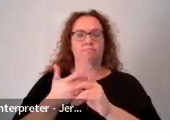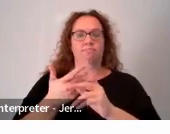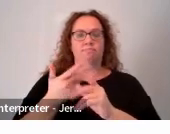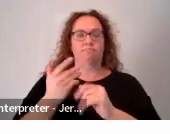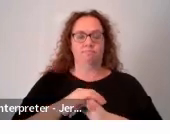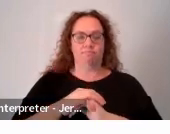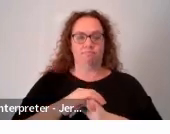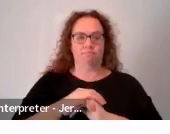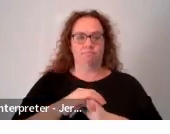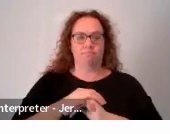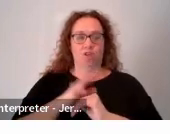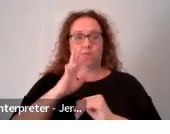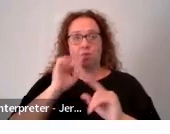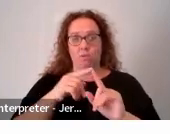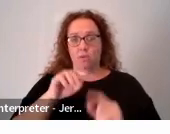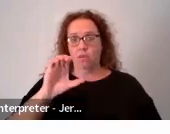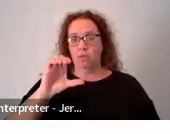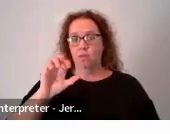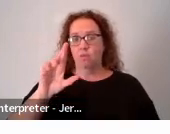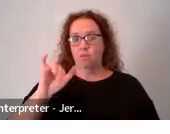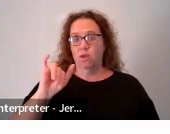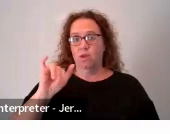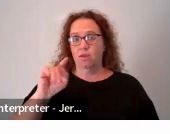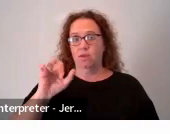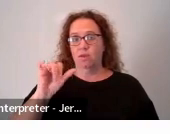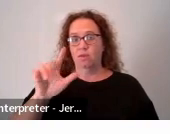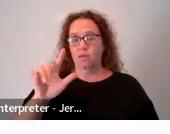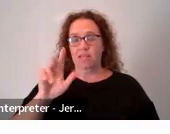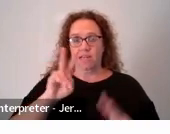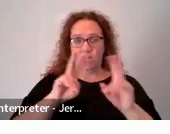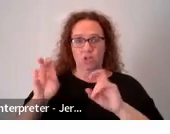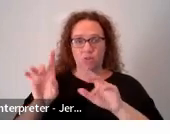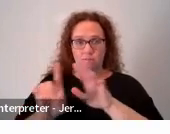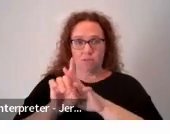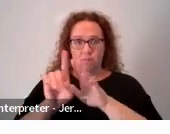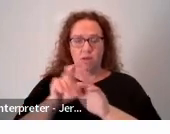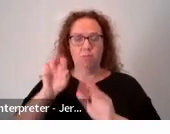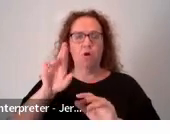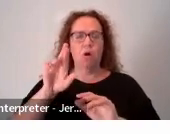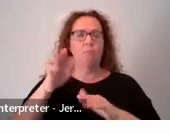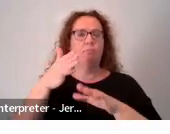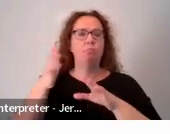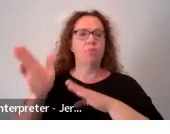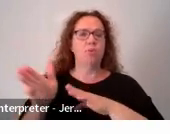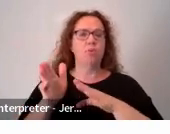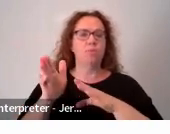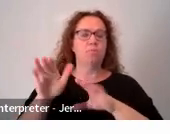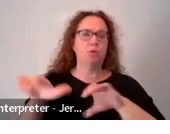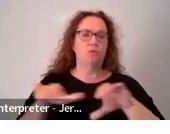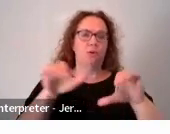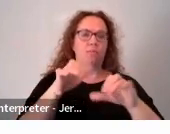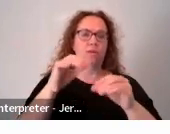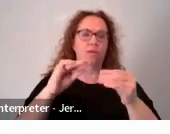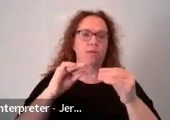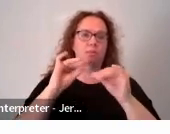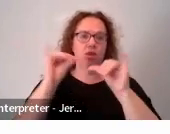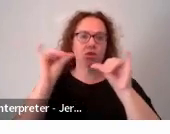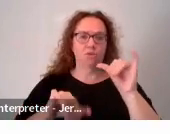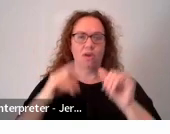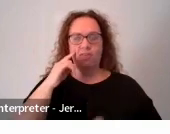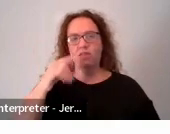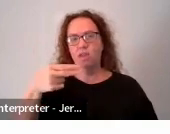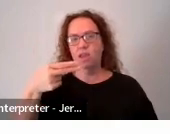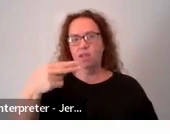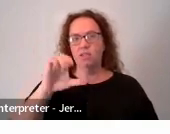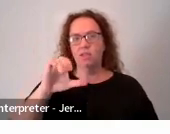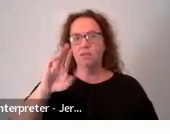Are you talking about critical incidents or the performance measures? Well, I assume all of that falls under the HCBS quality